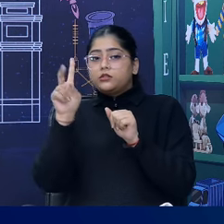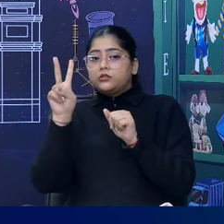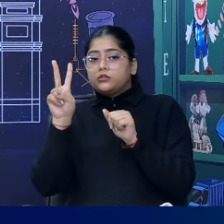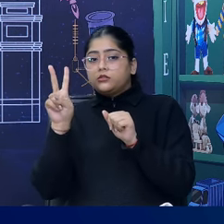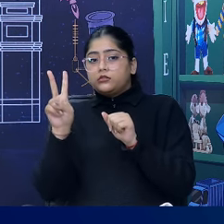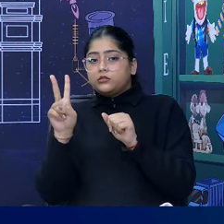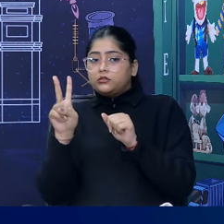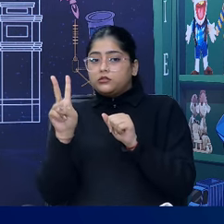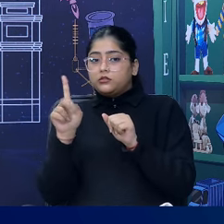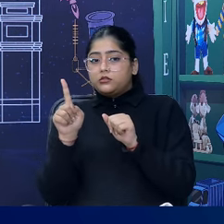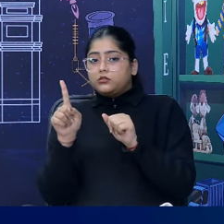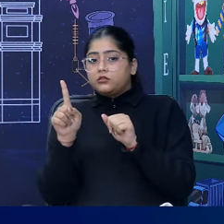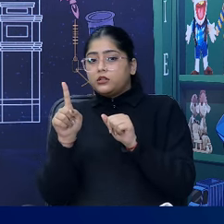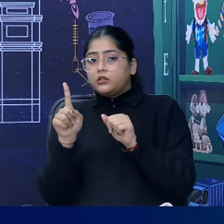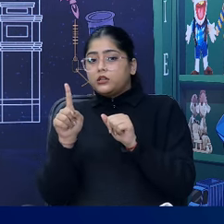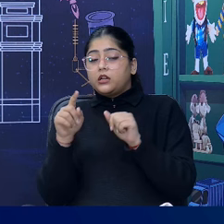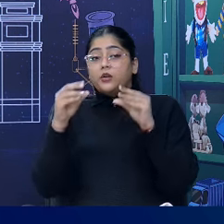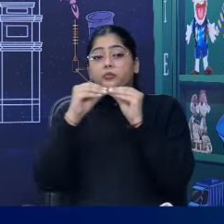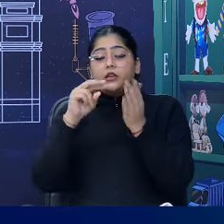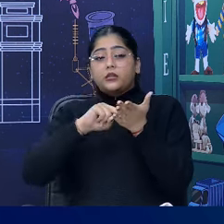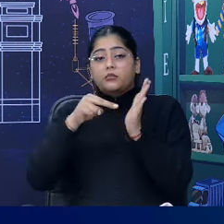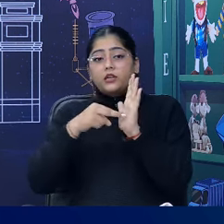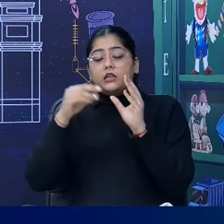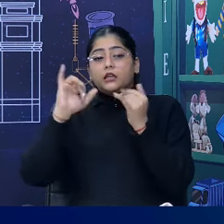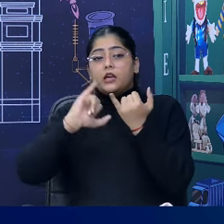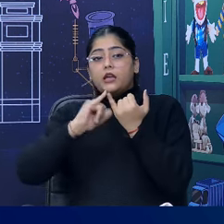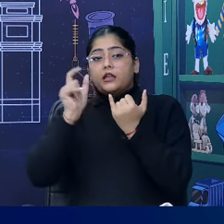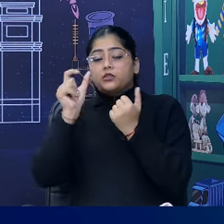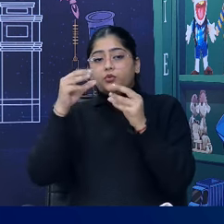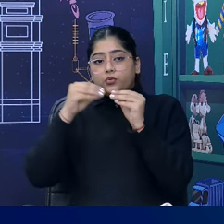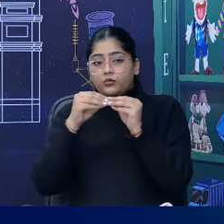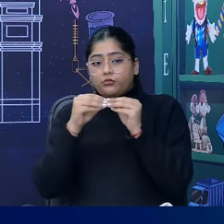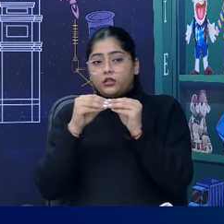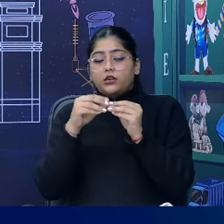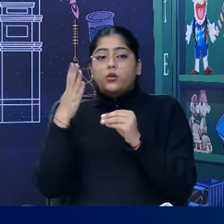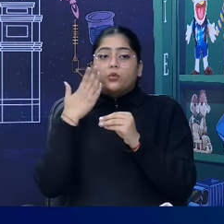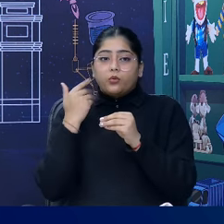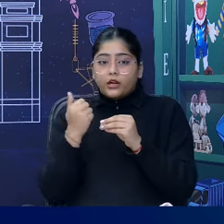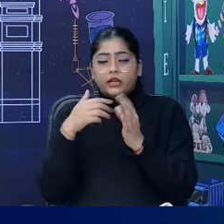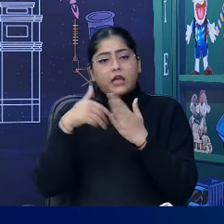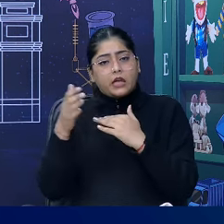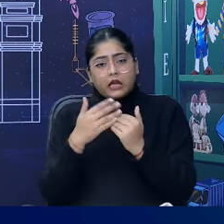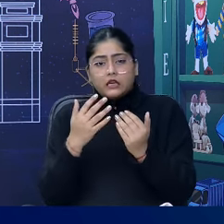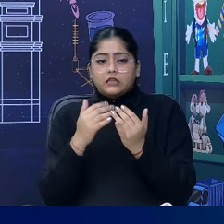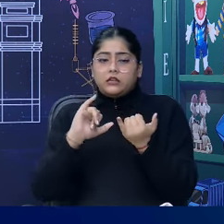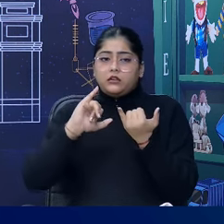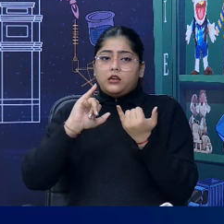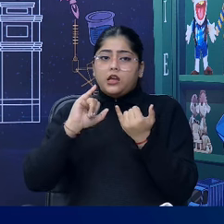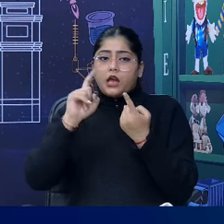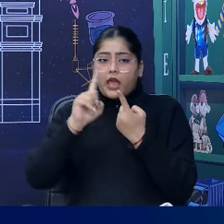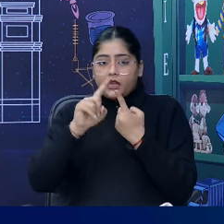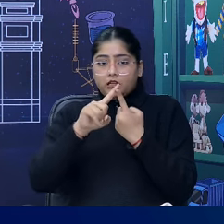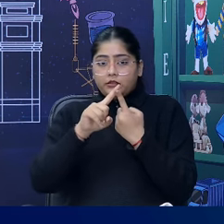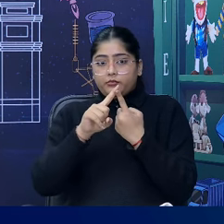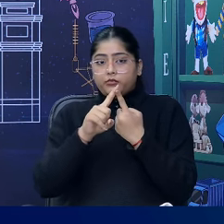there. So, B is known as subset of A because every element of B is also